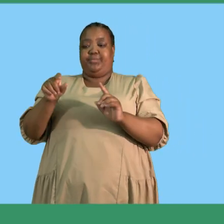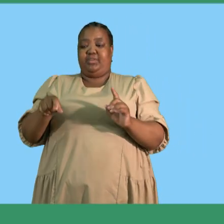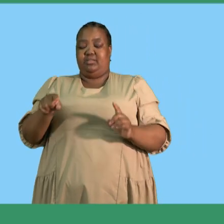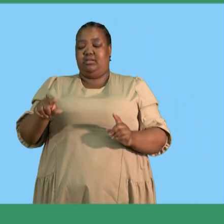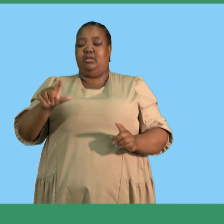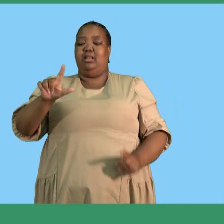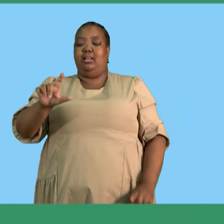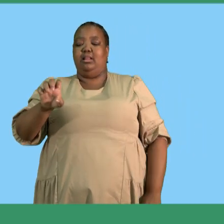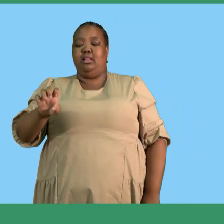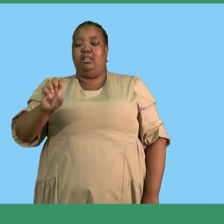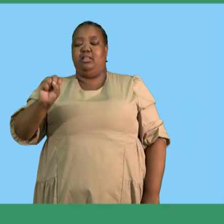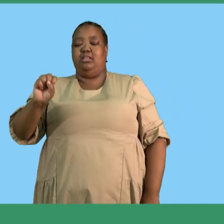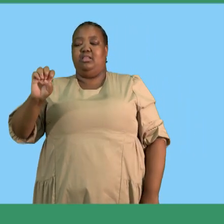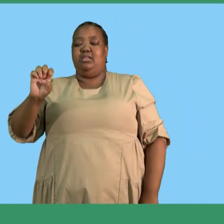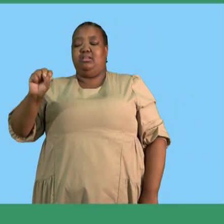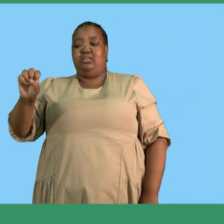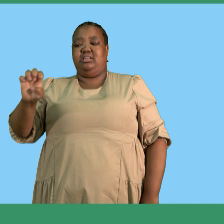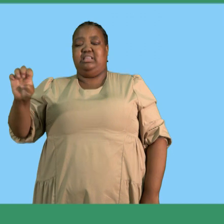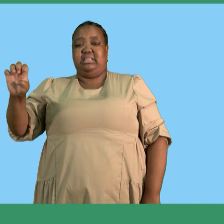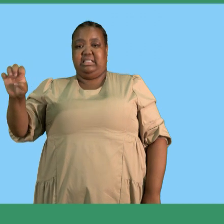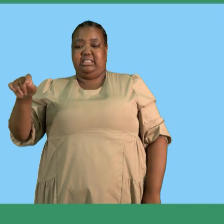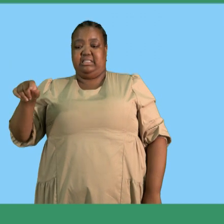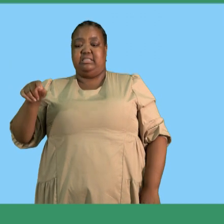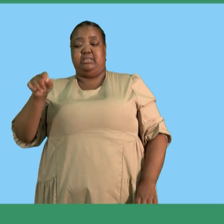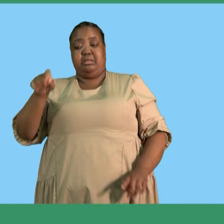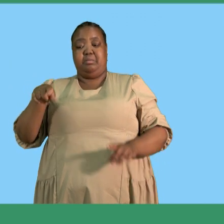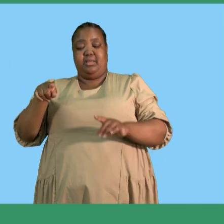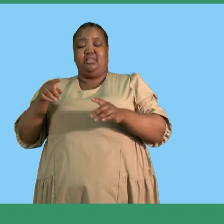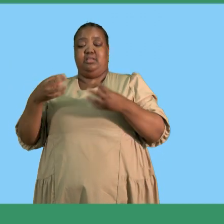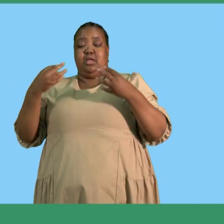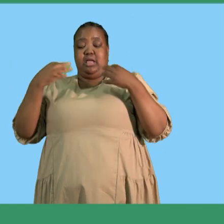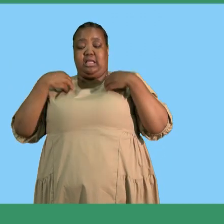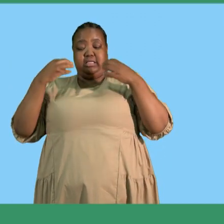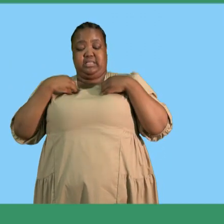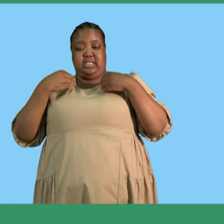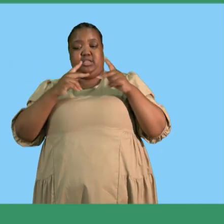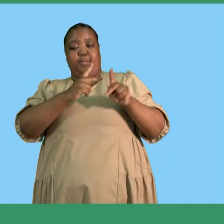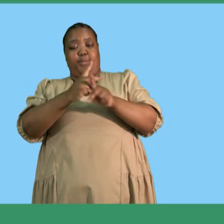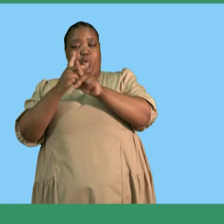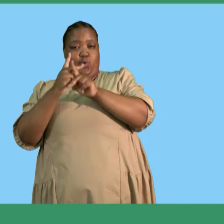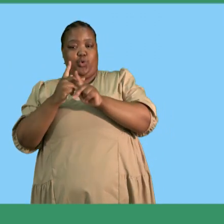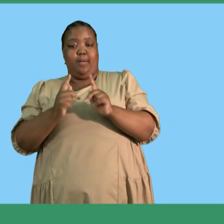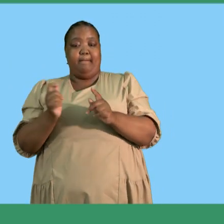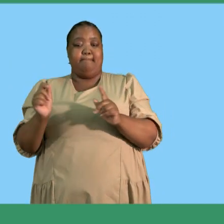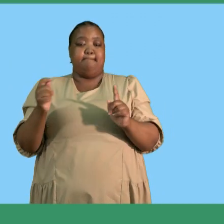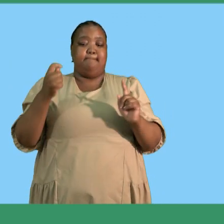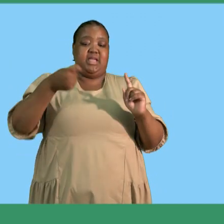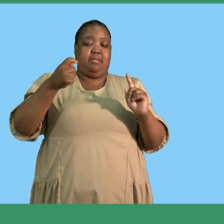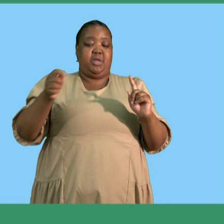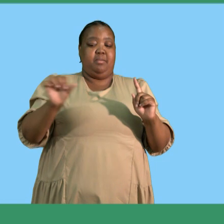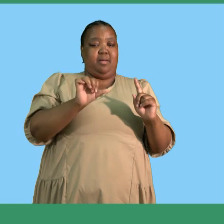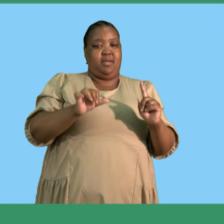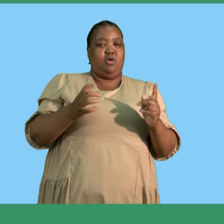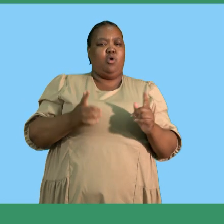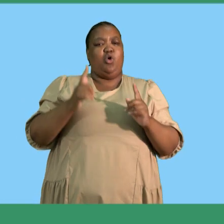that is borrowing the asset to pay back or to return at a later stage, depending on the terms